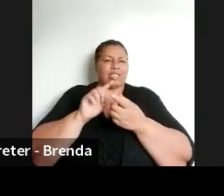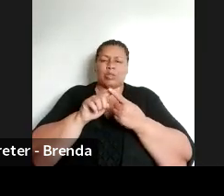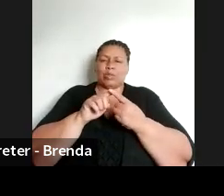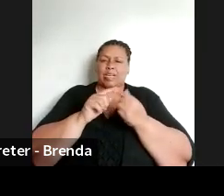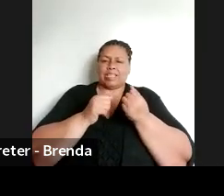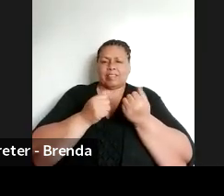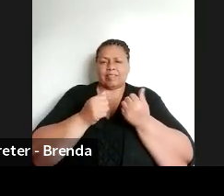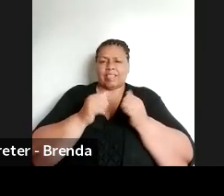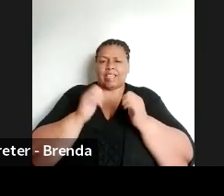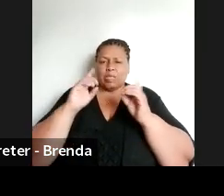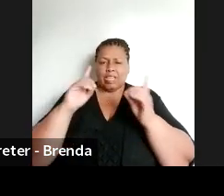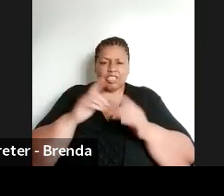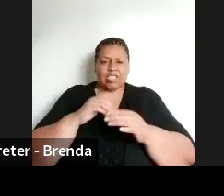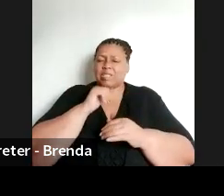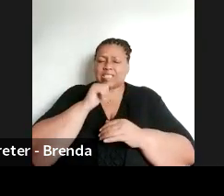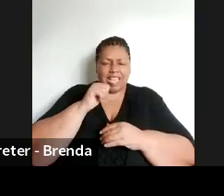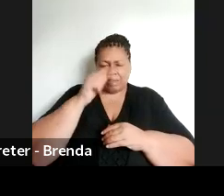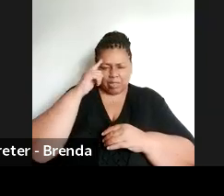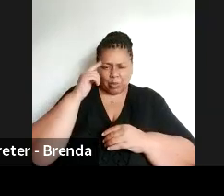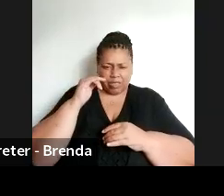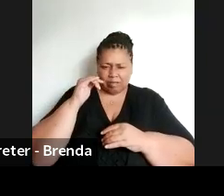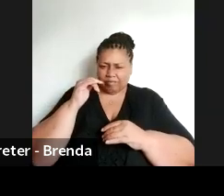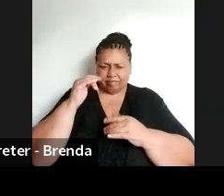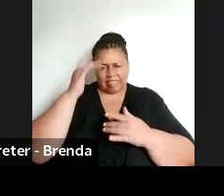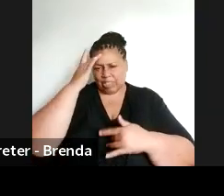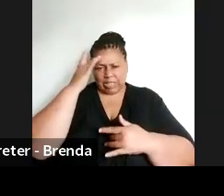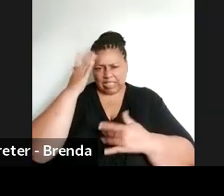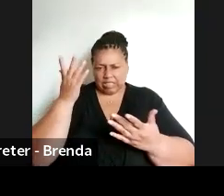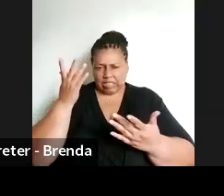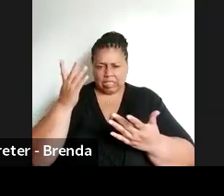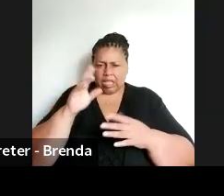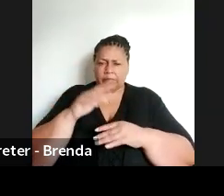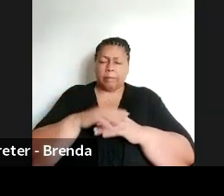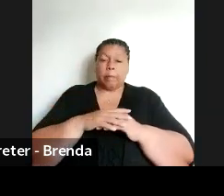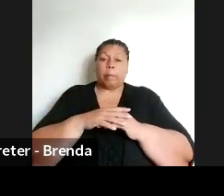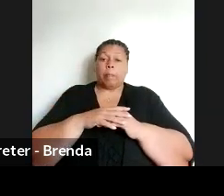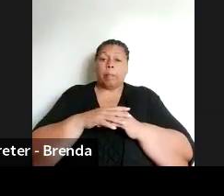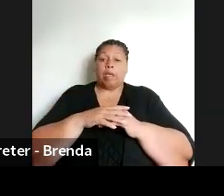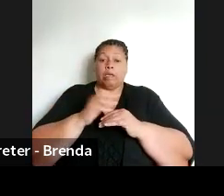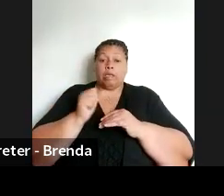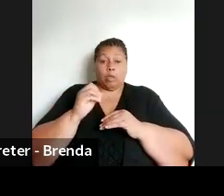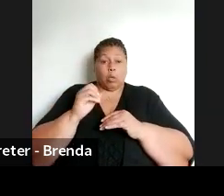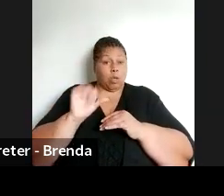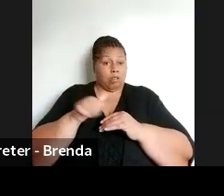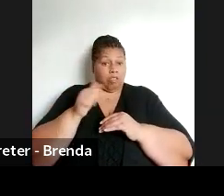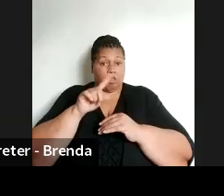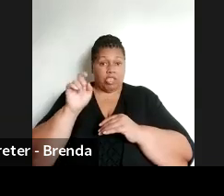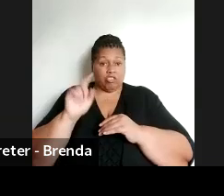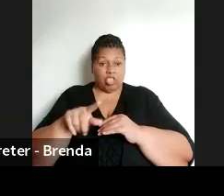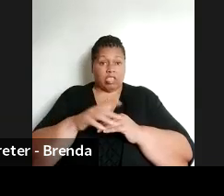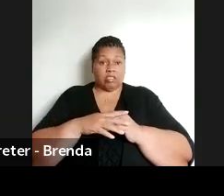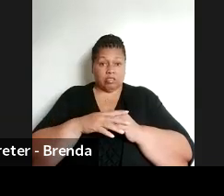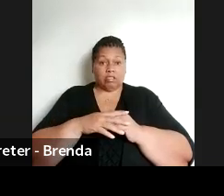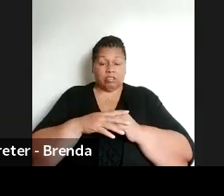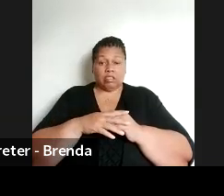of course. So So another question,